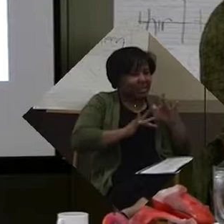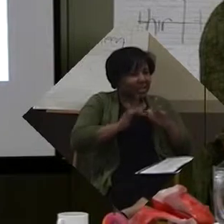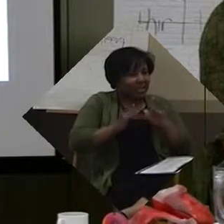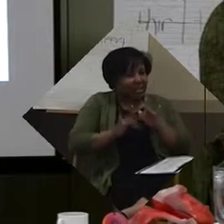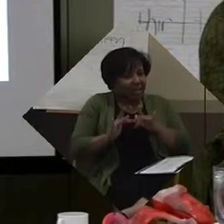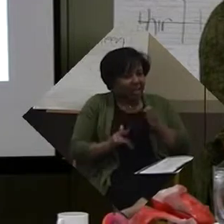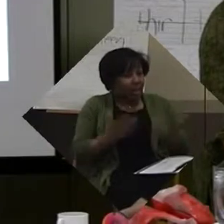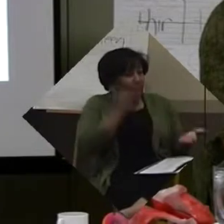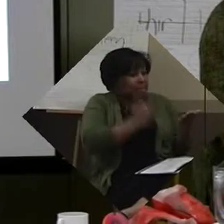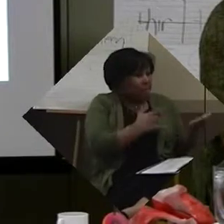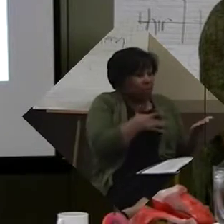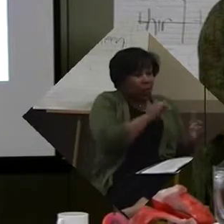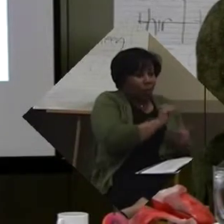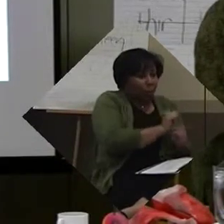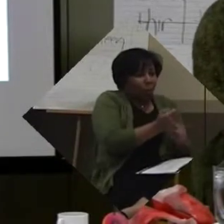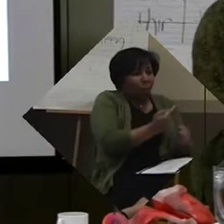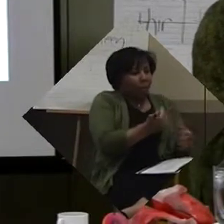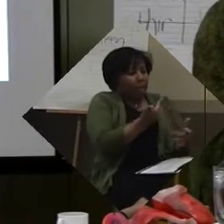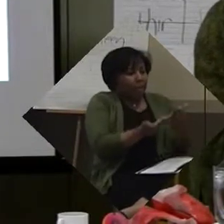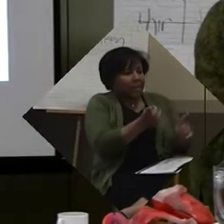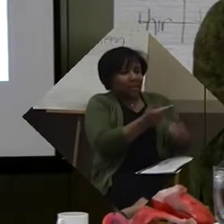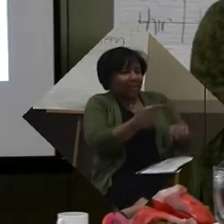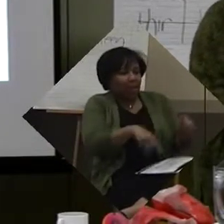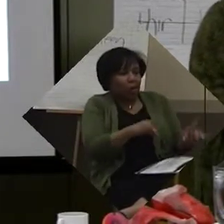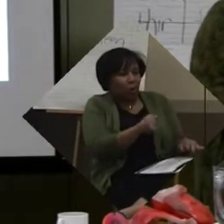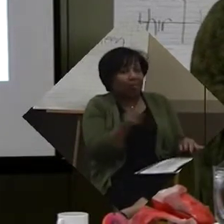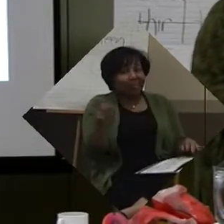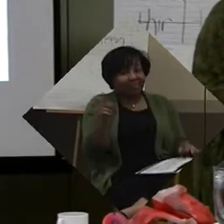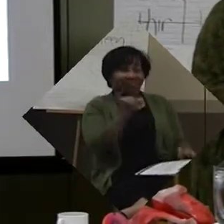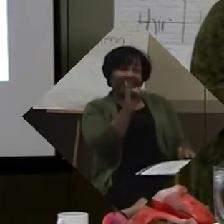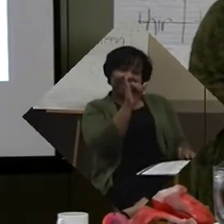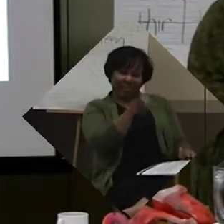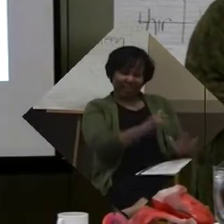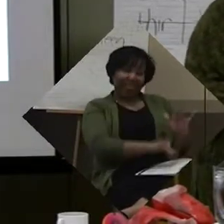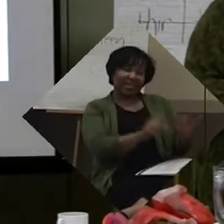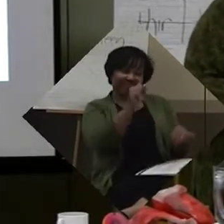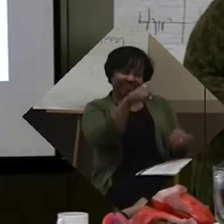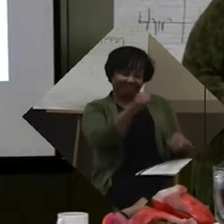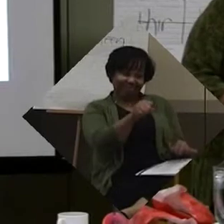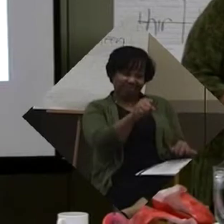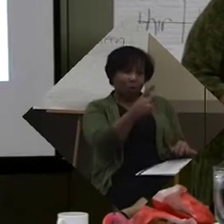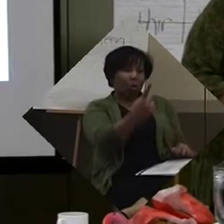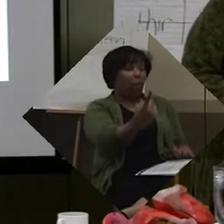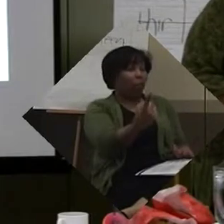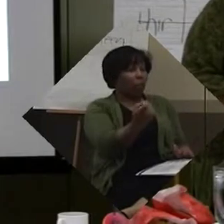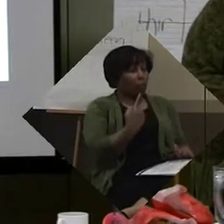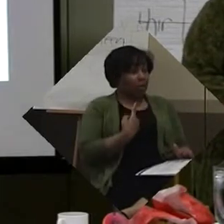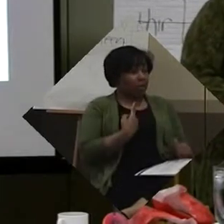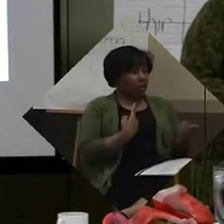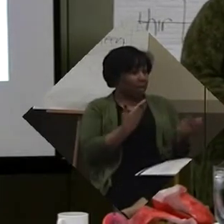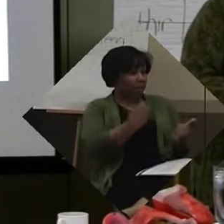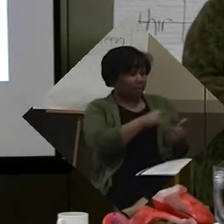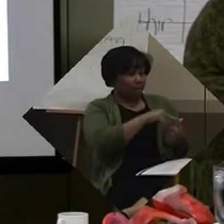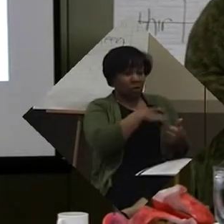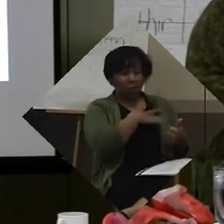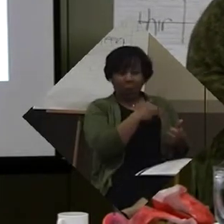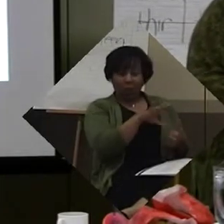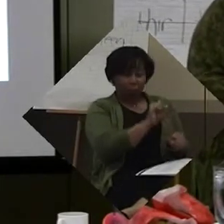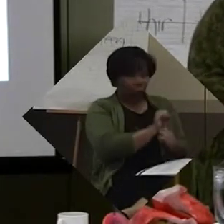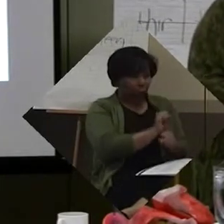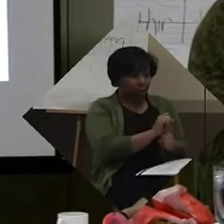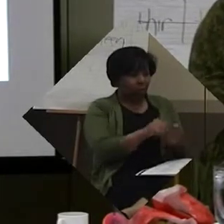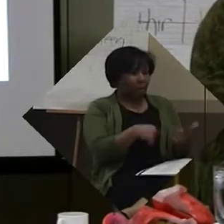doesn't like the work and she can't do it? That absolutely is missing. So the question is, does she not like the work? Can